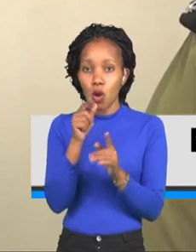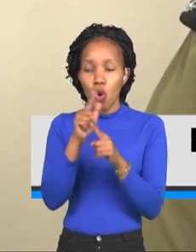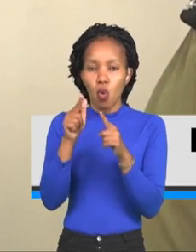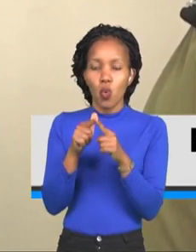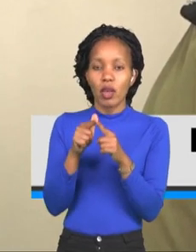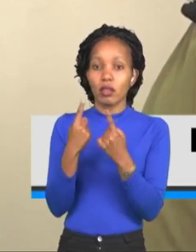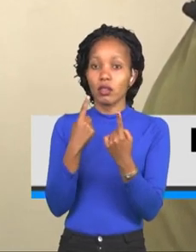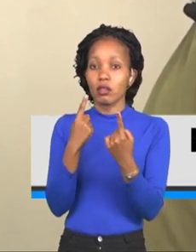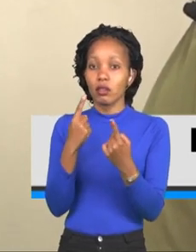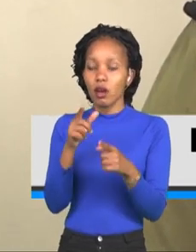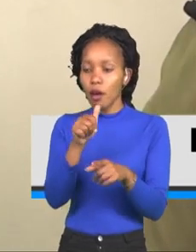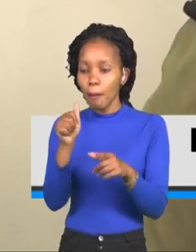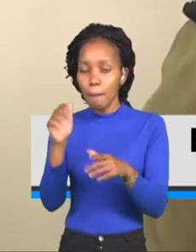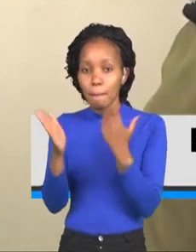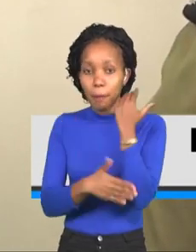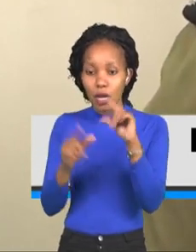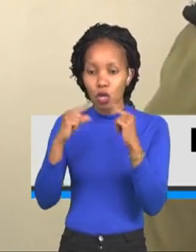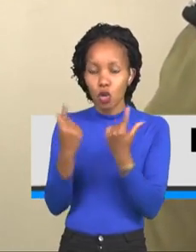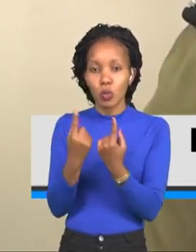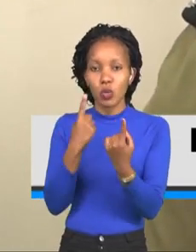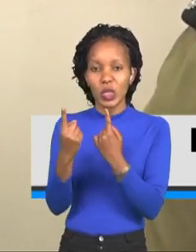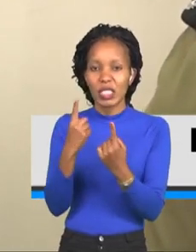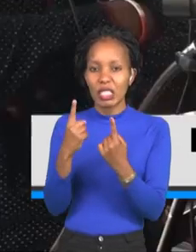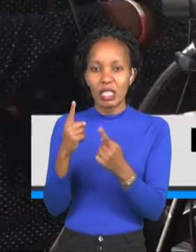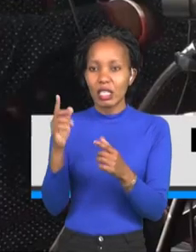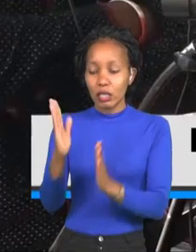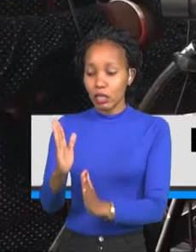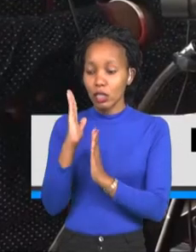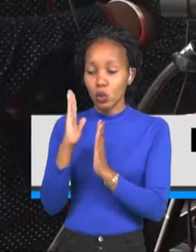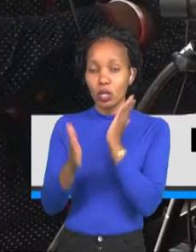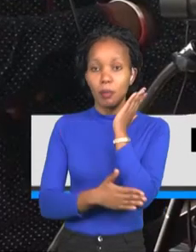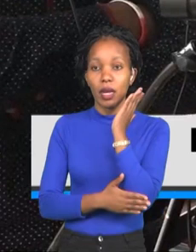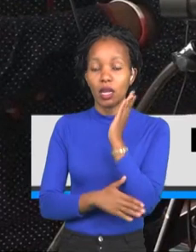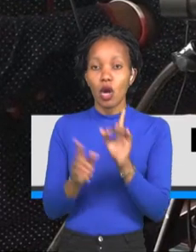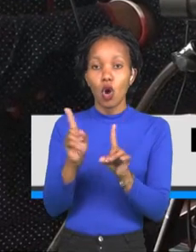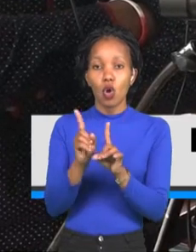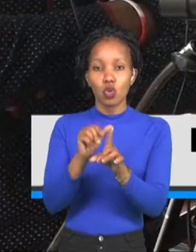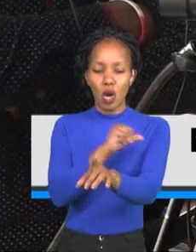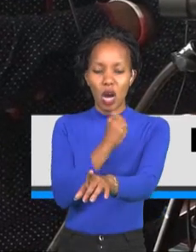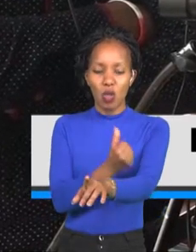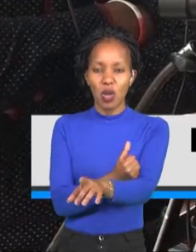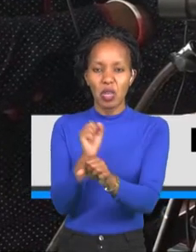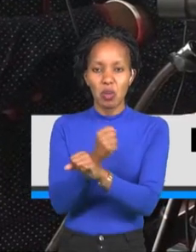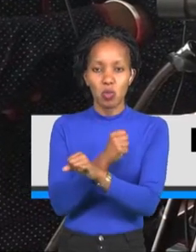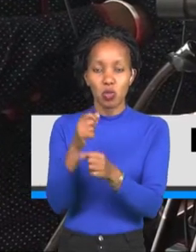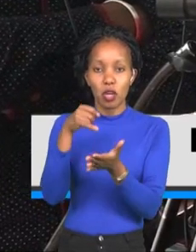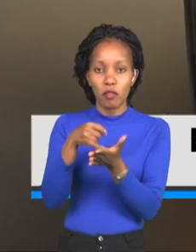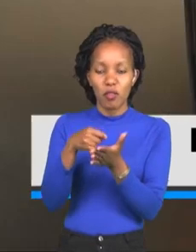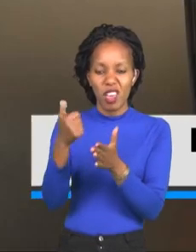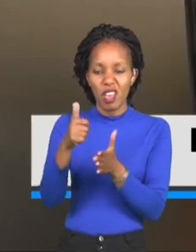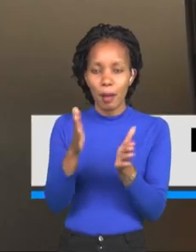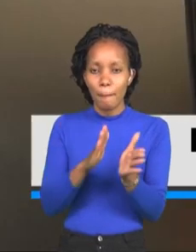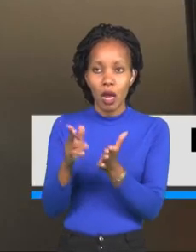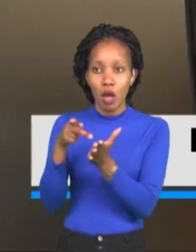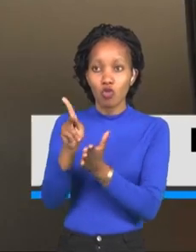implicit threat of use of force by Uganda security agencies. Enanga said the authority was not involved in any arrangements to